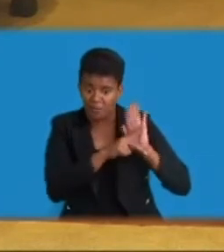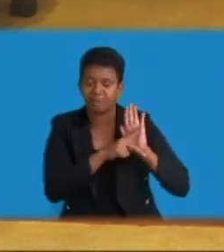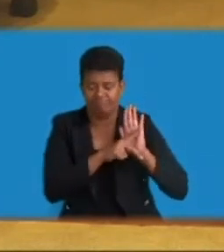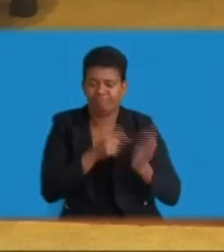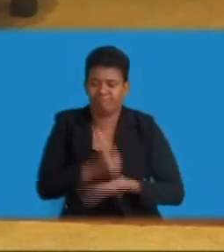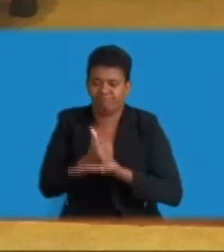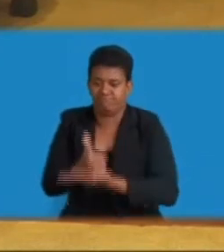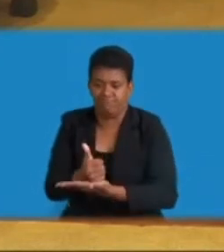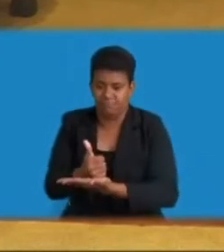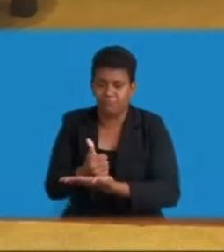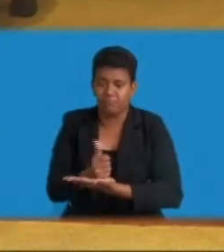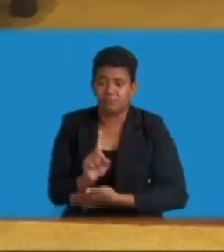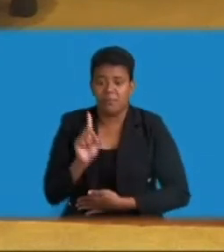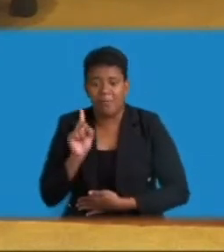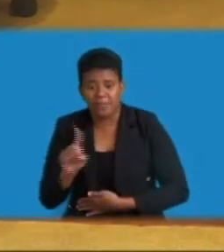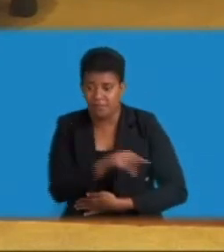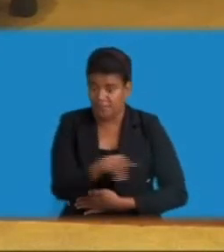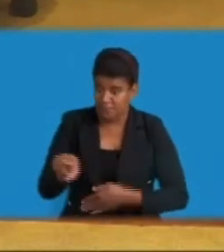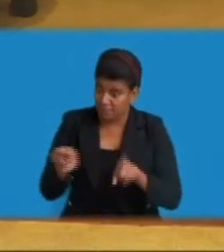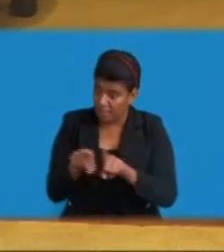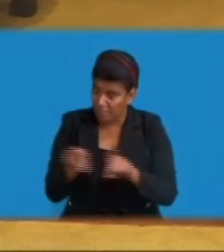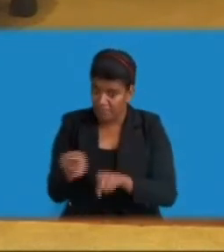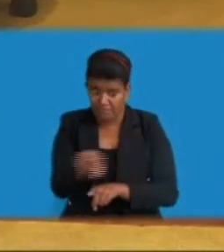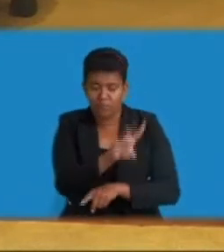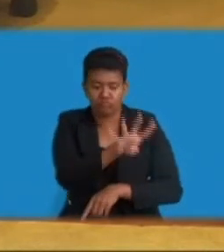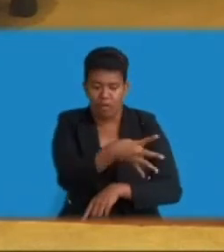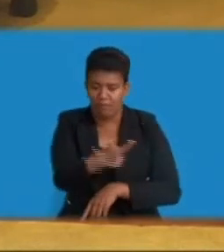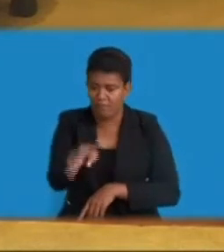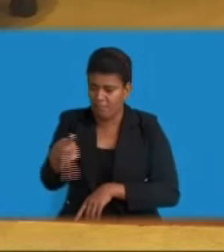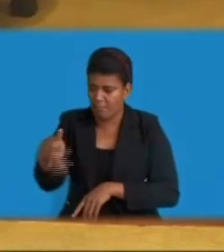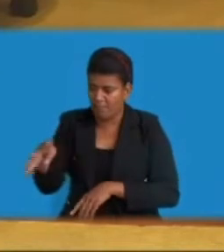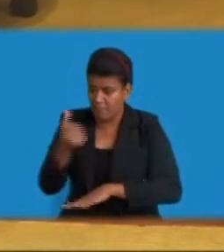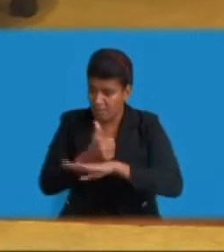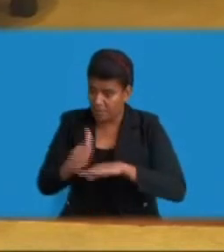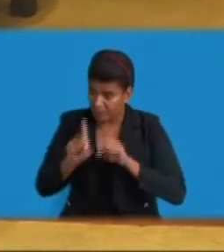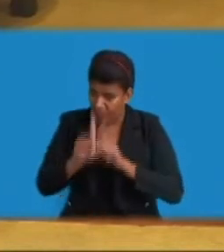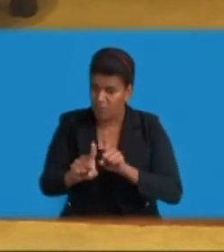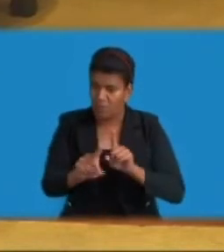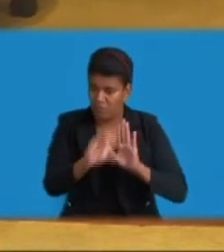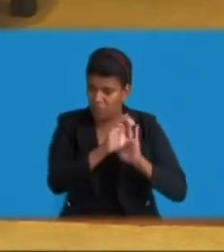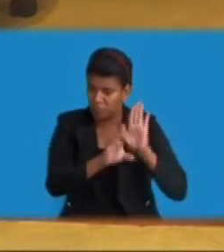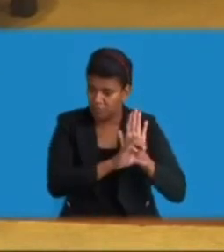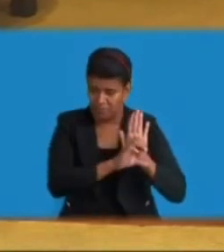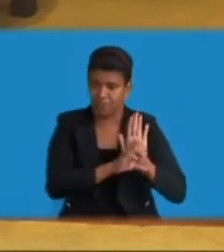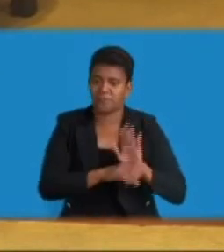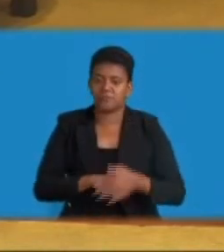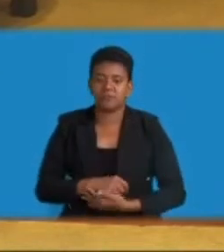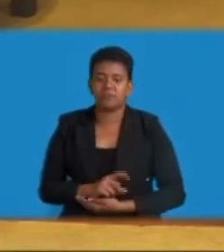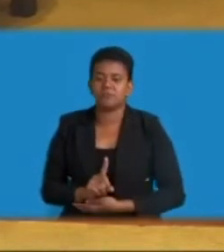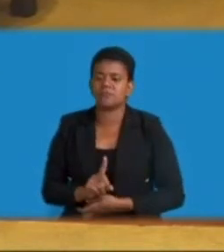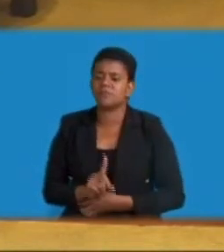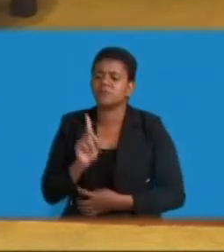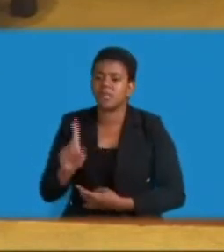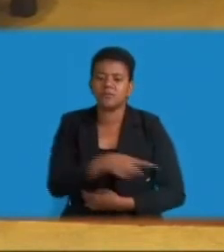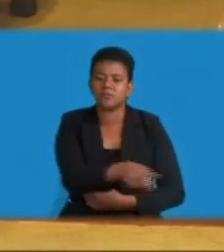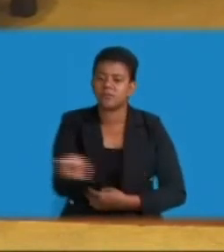will also hold the government to account and also point out failed policies. Unfortunately, the minister's statement actually falls in that